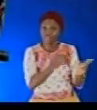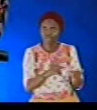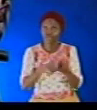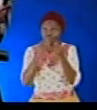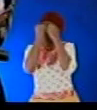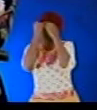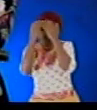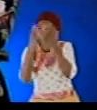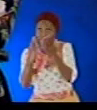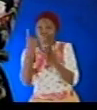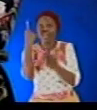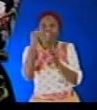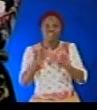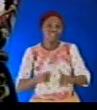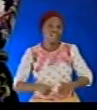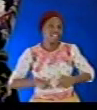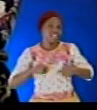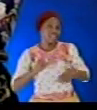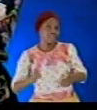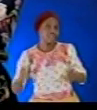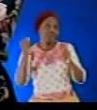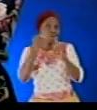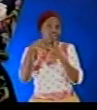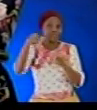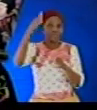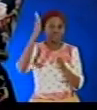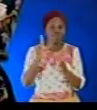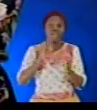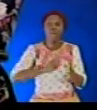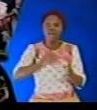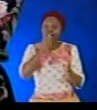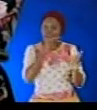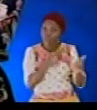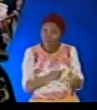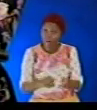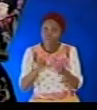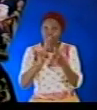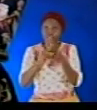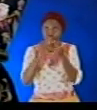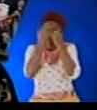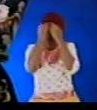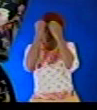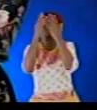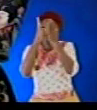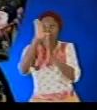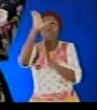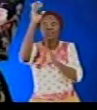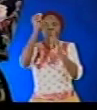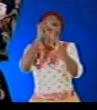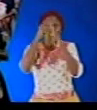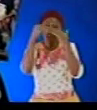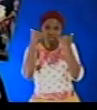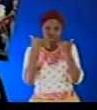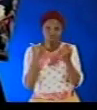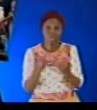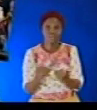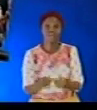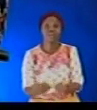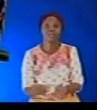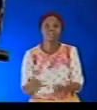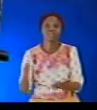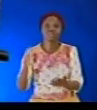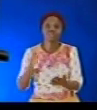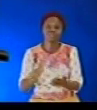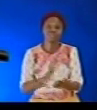ready to obey the living word of God. I am ready to obey thy word. In